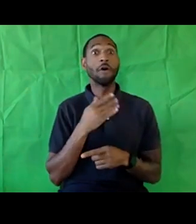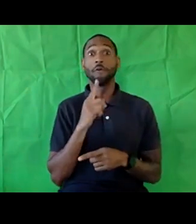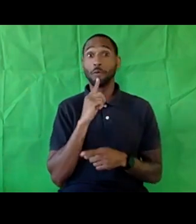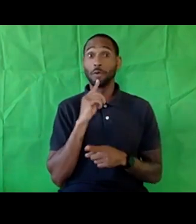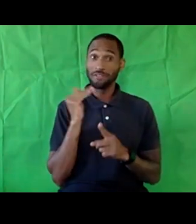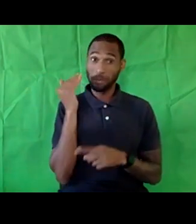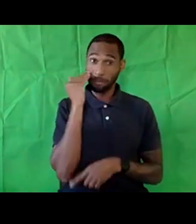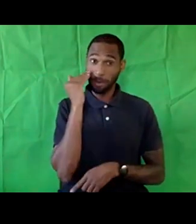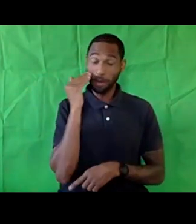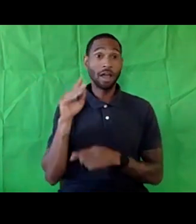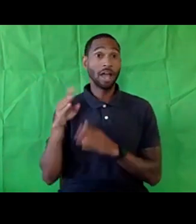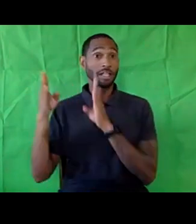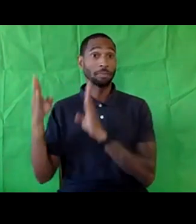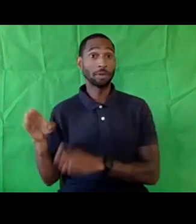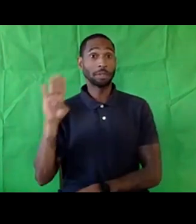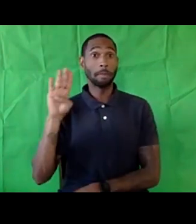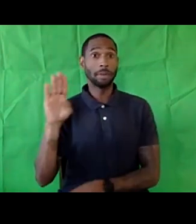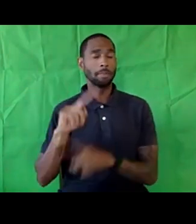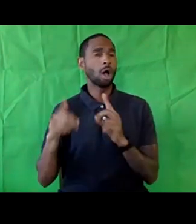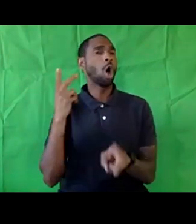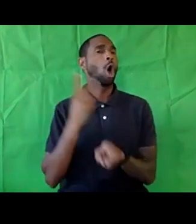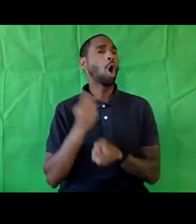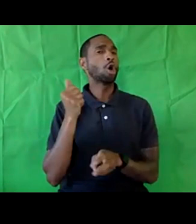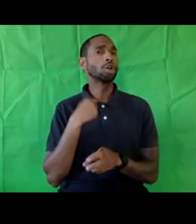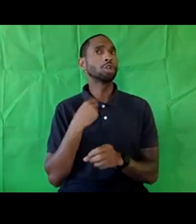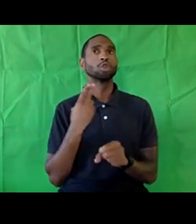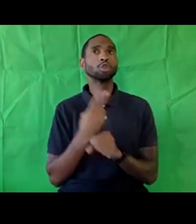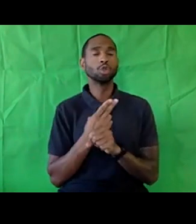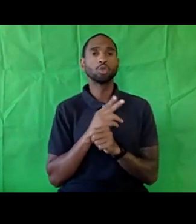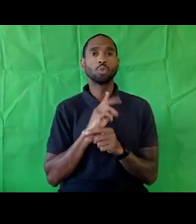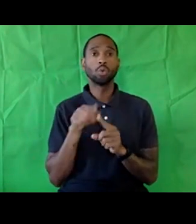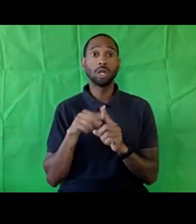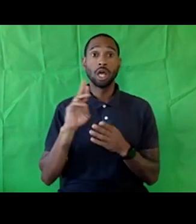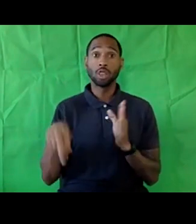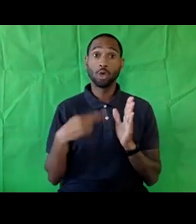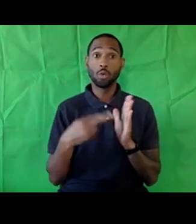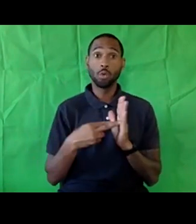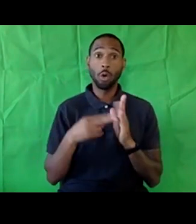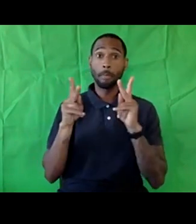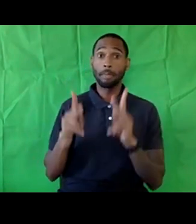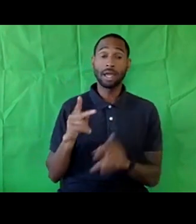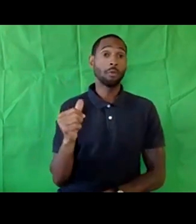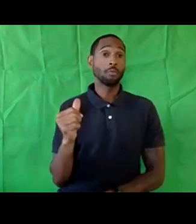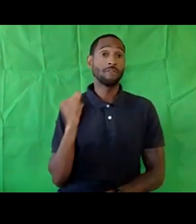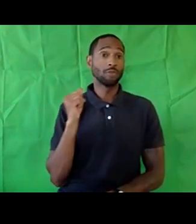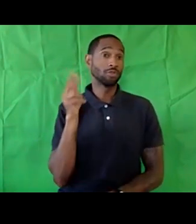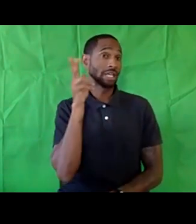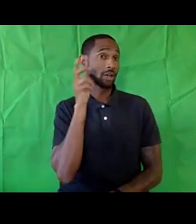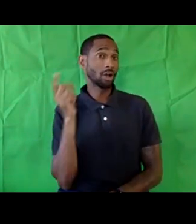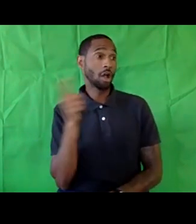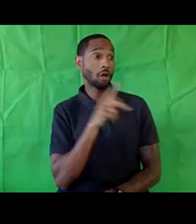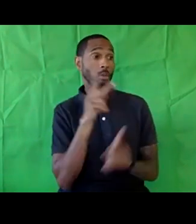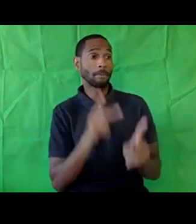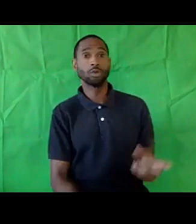but interestingly, far harder to carry out through my body when role playing as the person refusing to hear someone else's